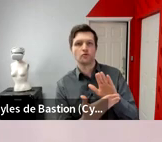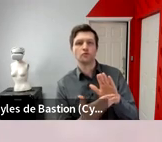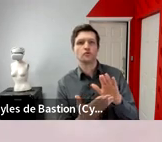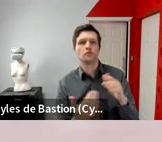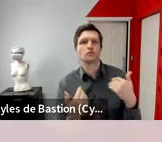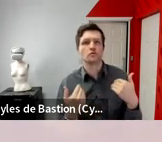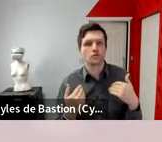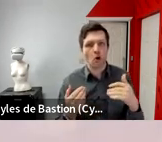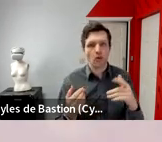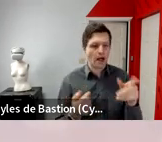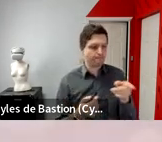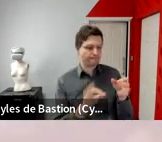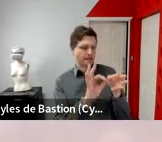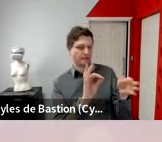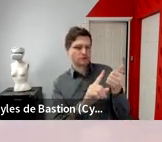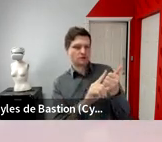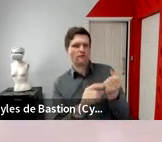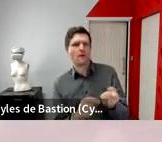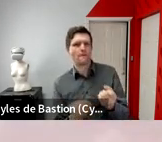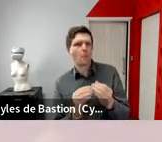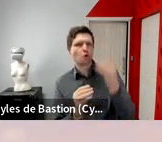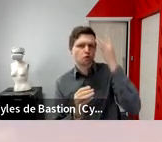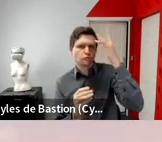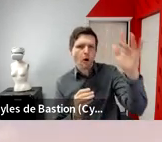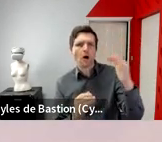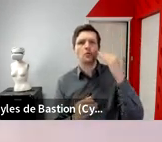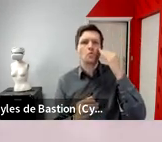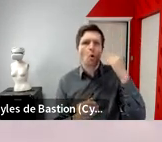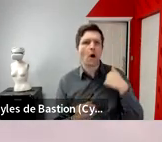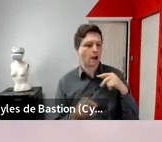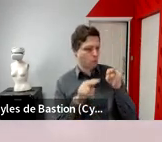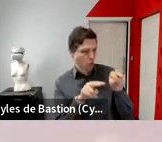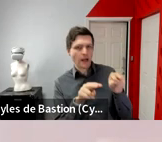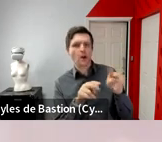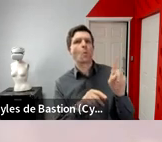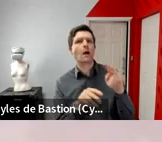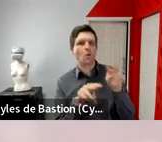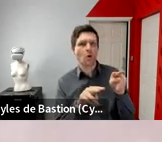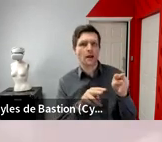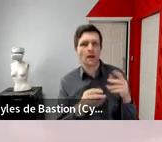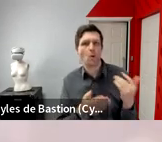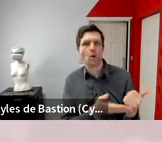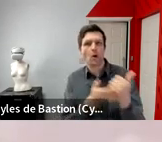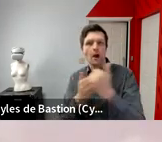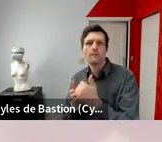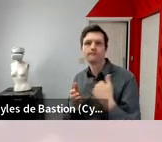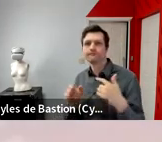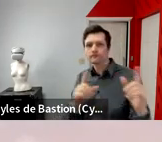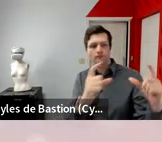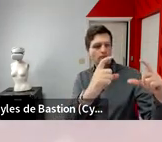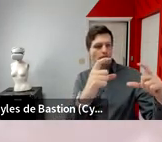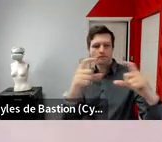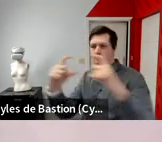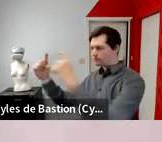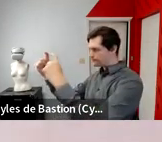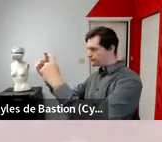more of a hybrid approach. So the captions themselves are smarter. They know where I'm looking